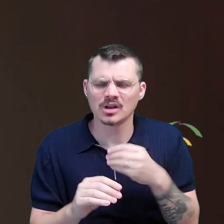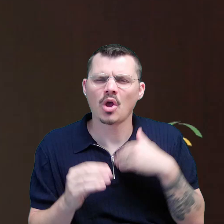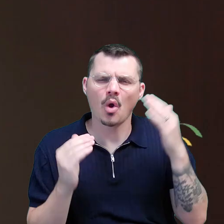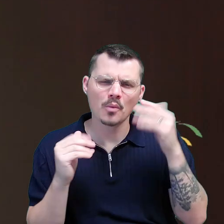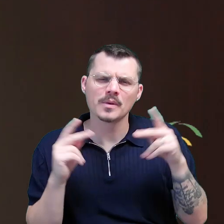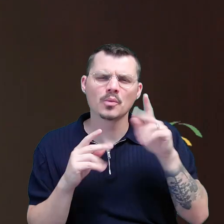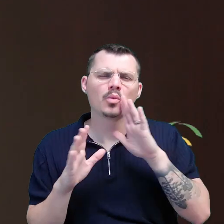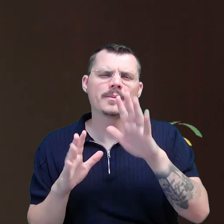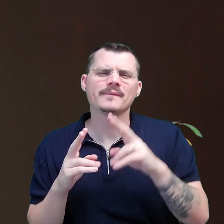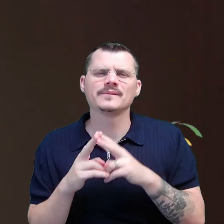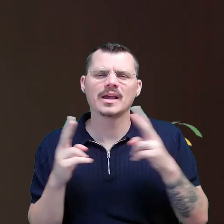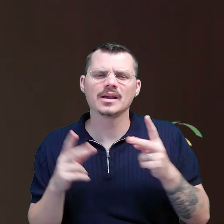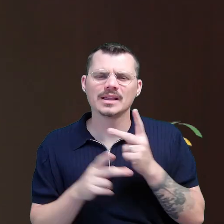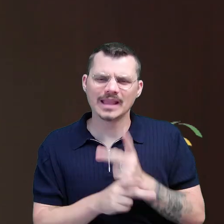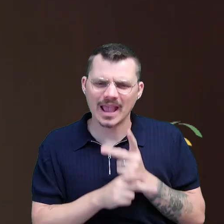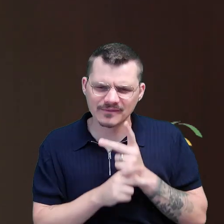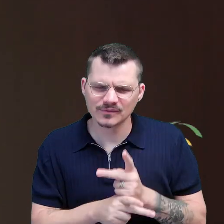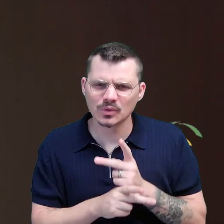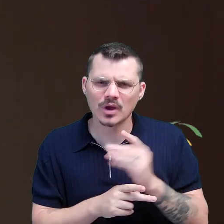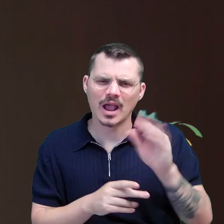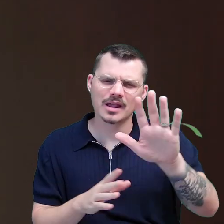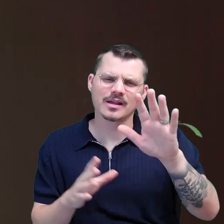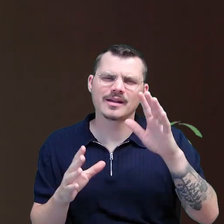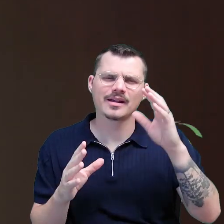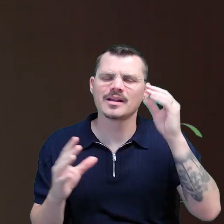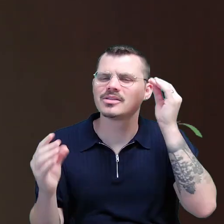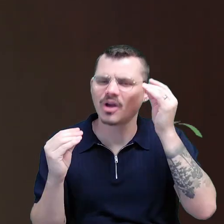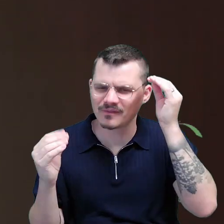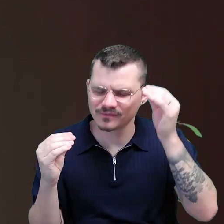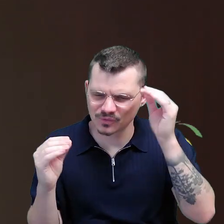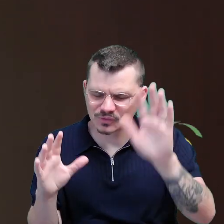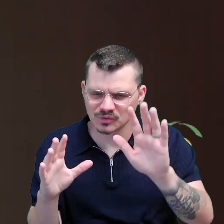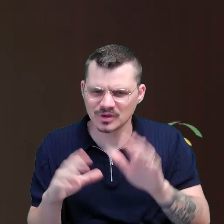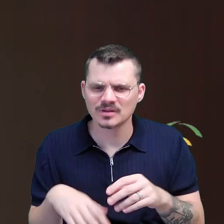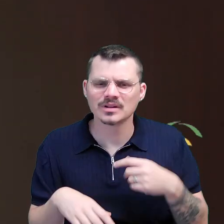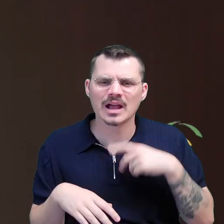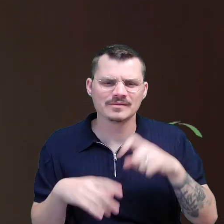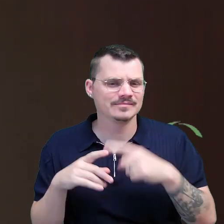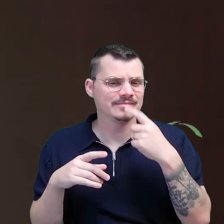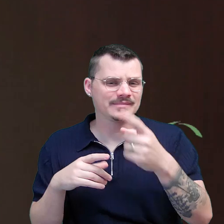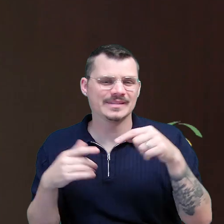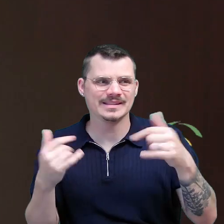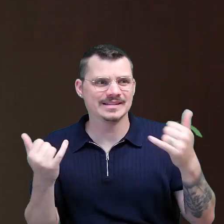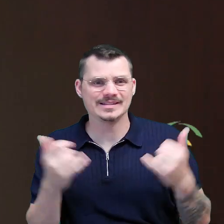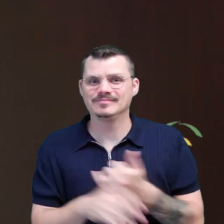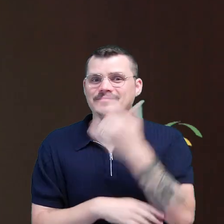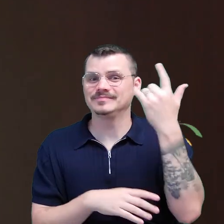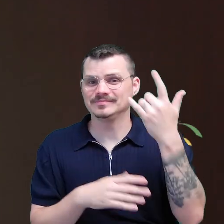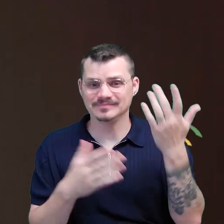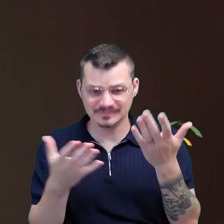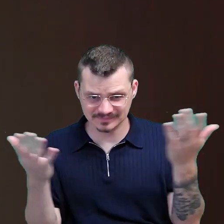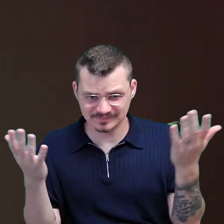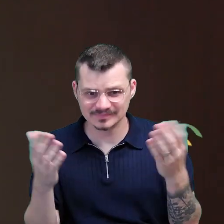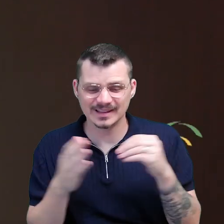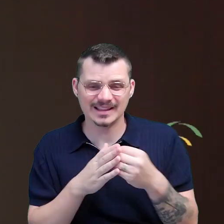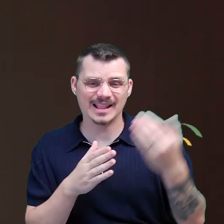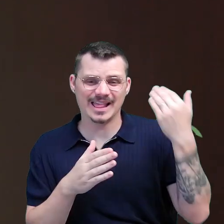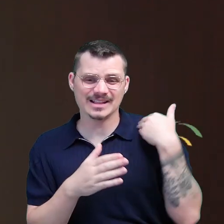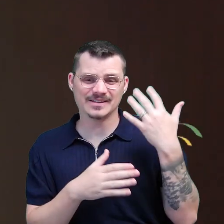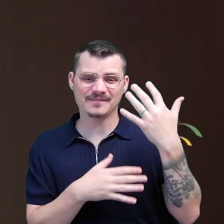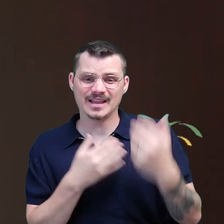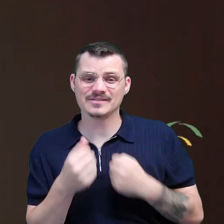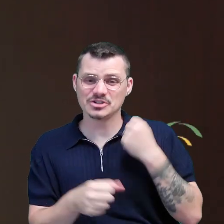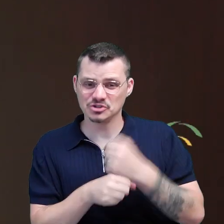be very careful and very thoughtful, because I got to tell you, in this day and age, in the last